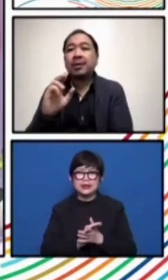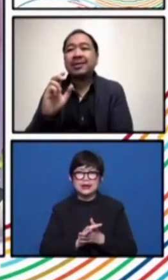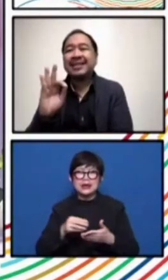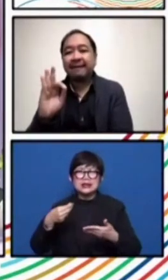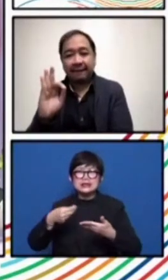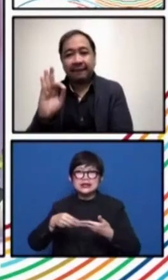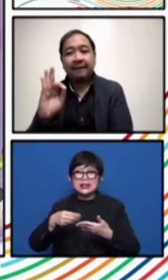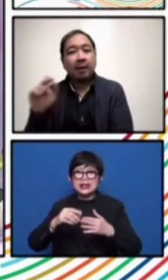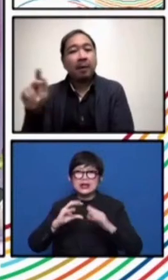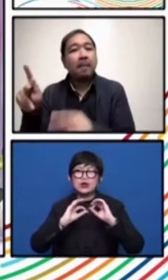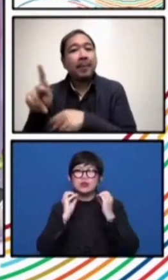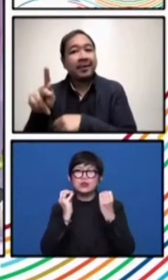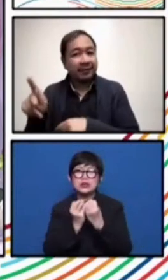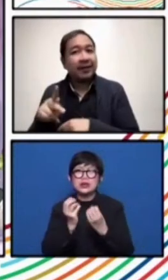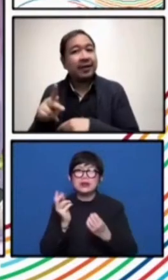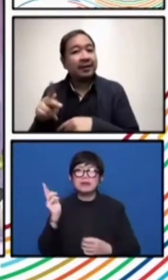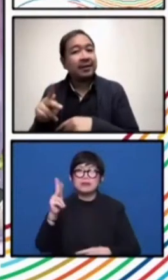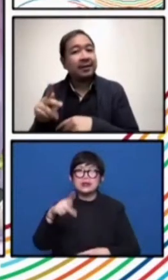SVC